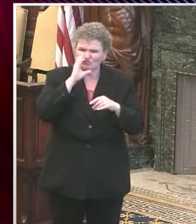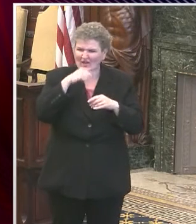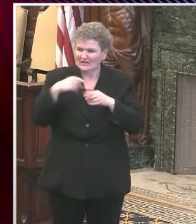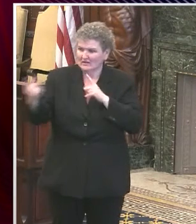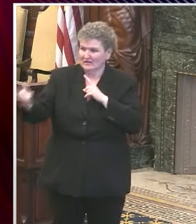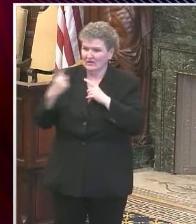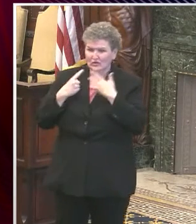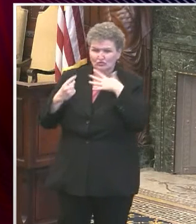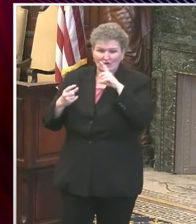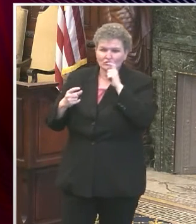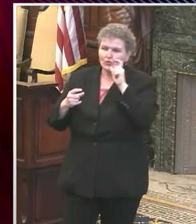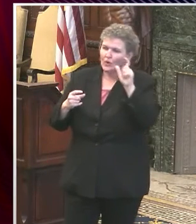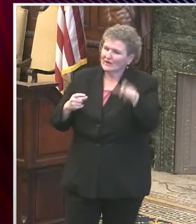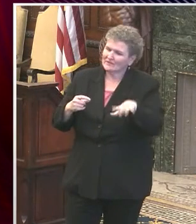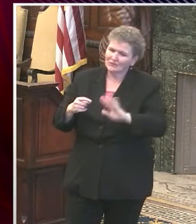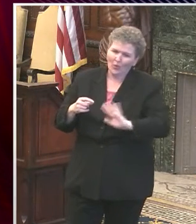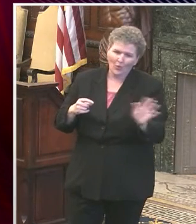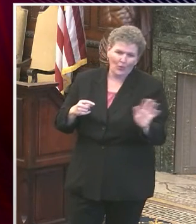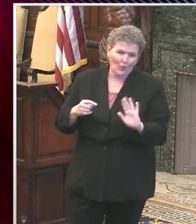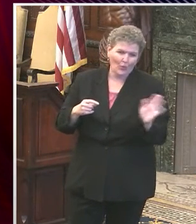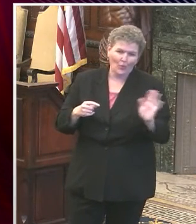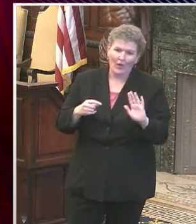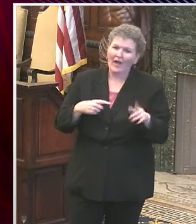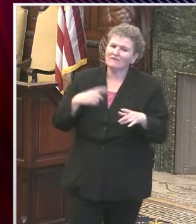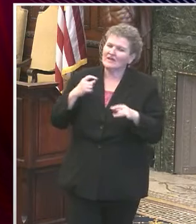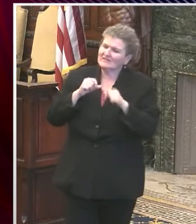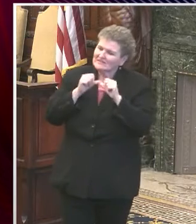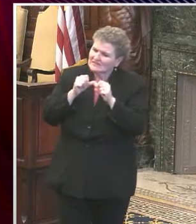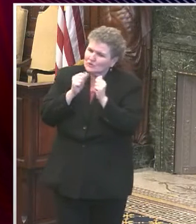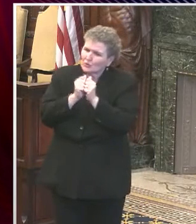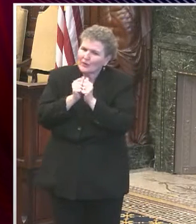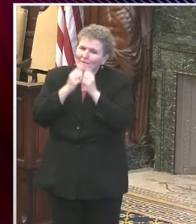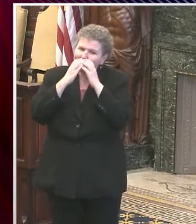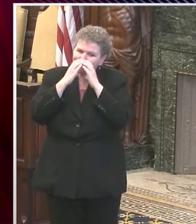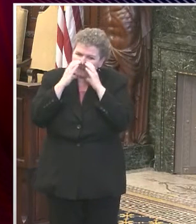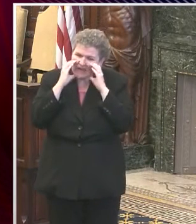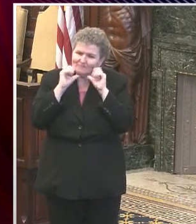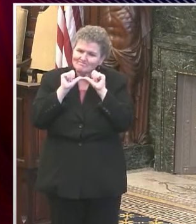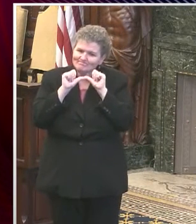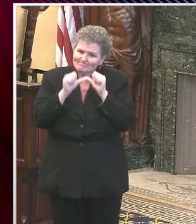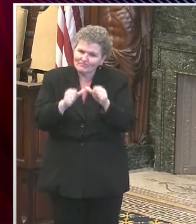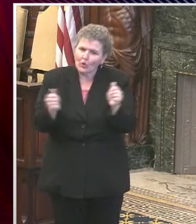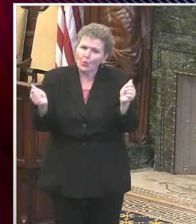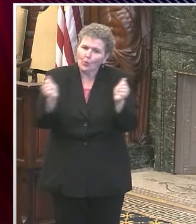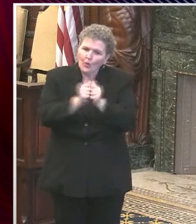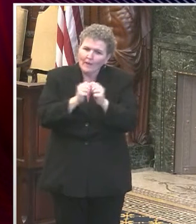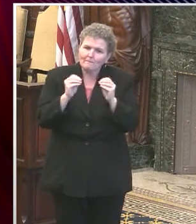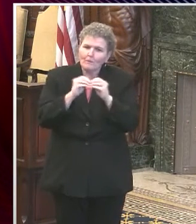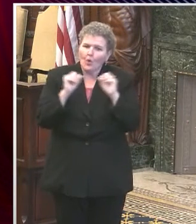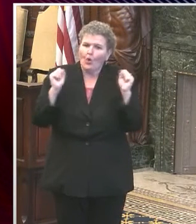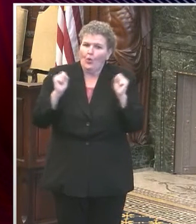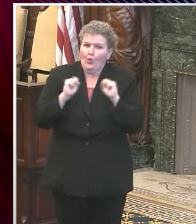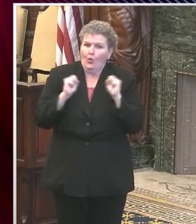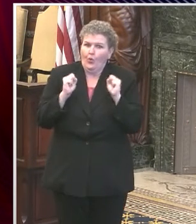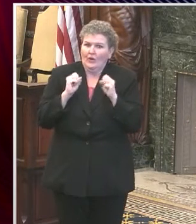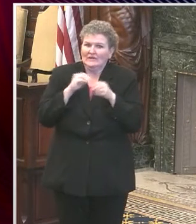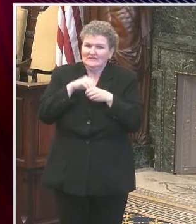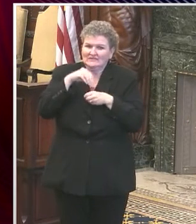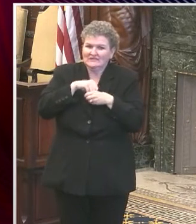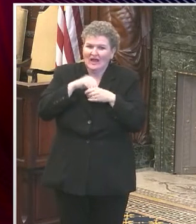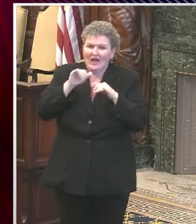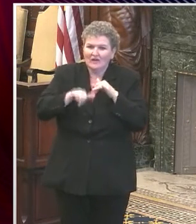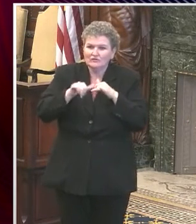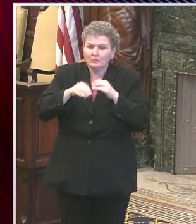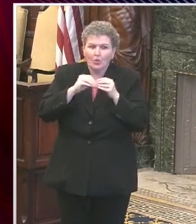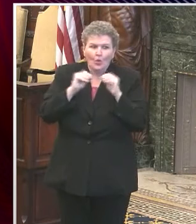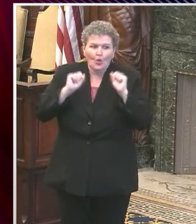masks. That's a very good thing. But we're going to need to keep this up, especially as the weather gets colder, people are spending more time inside. So get used to wearing